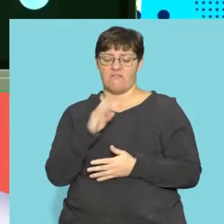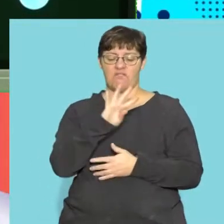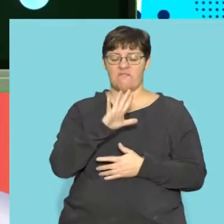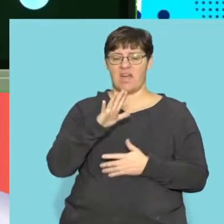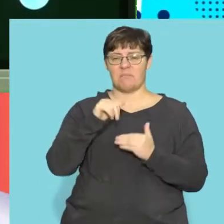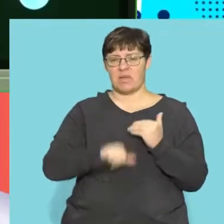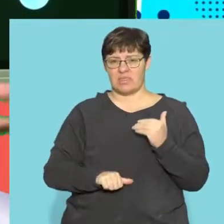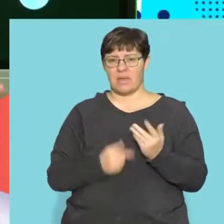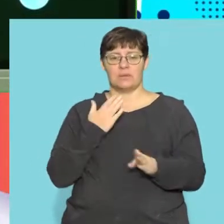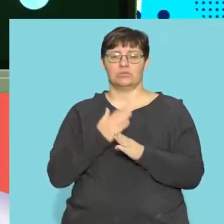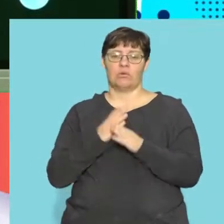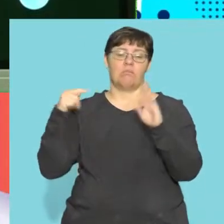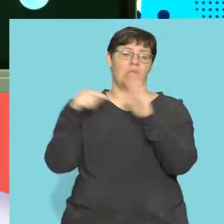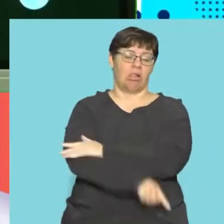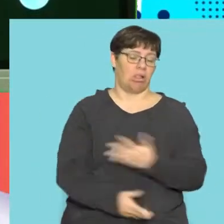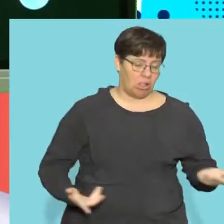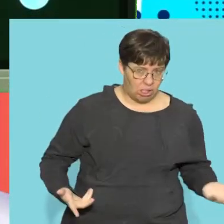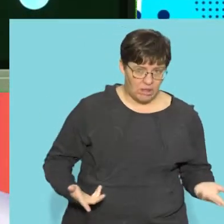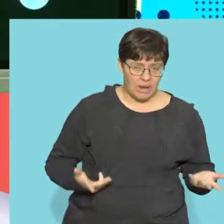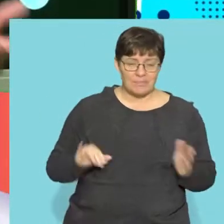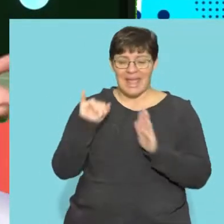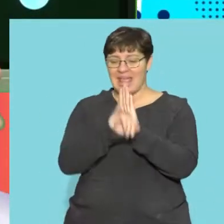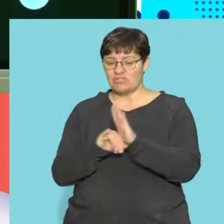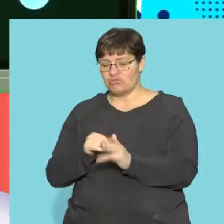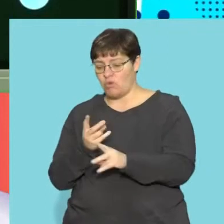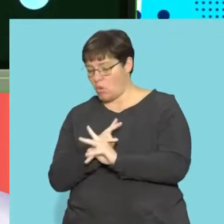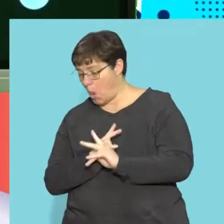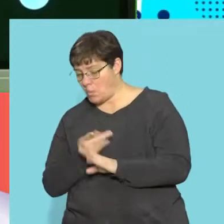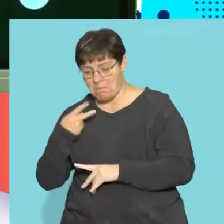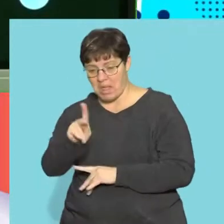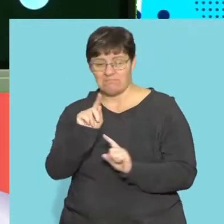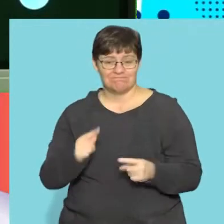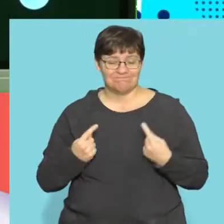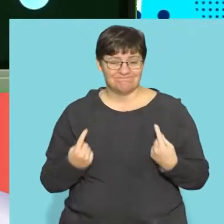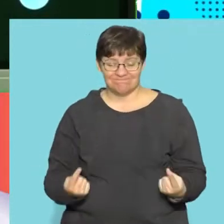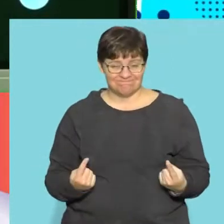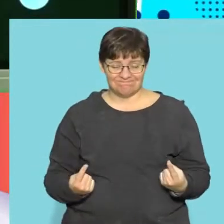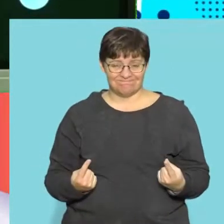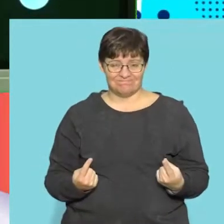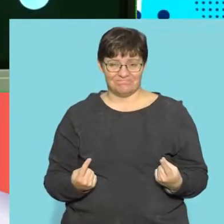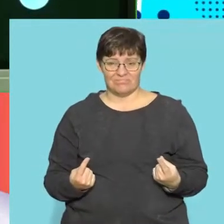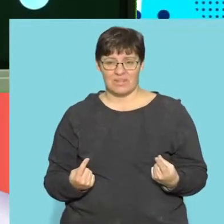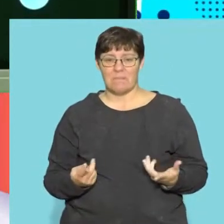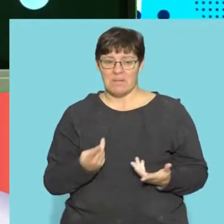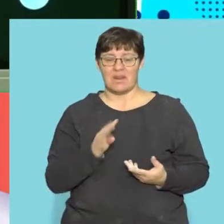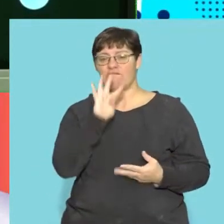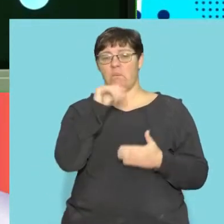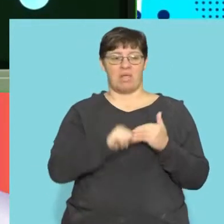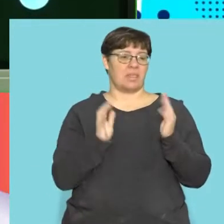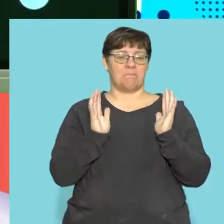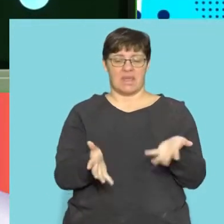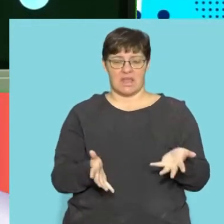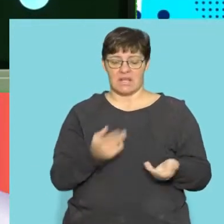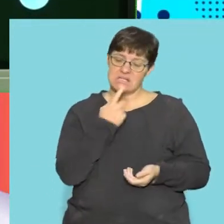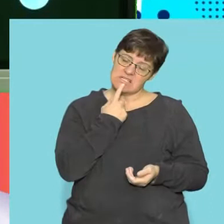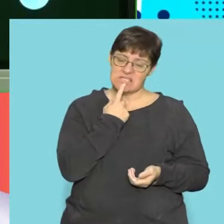45 months, you lose your job and the insurance on the loan cannot pay for more than 4 months or something like